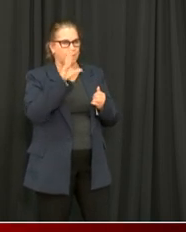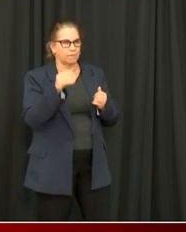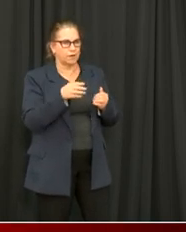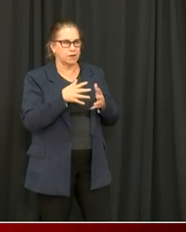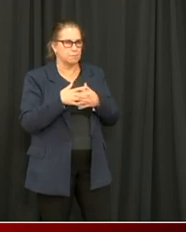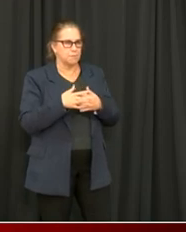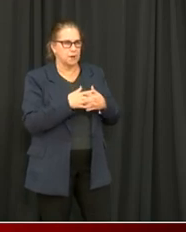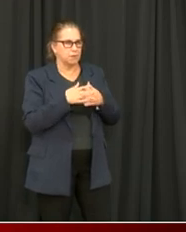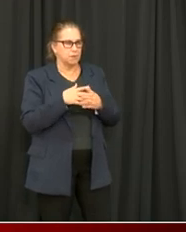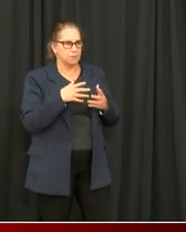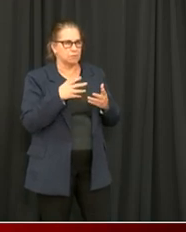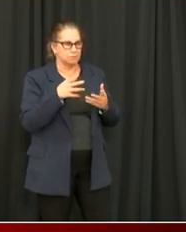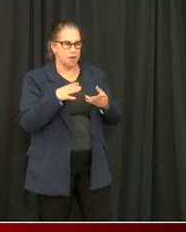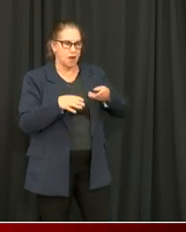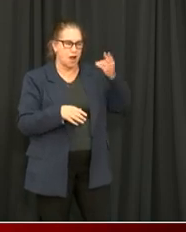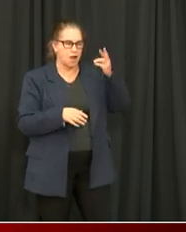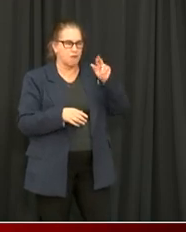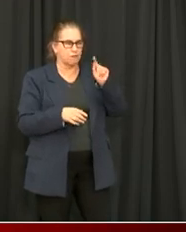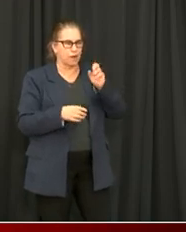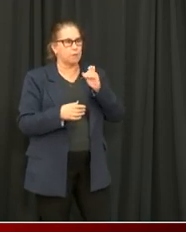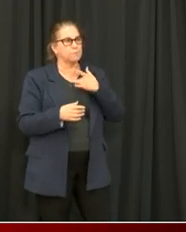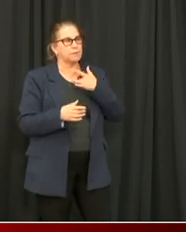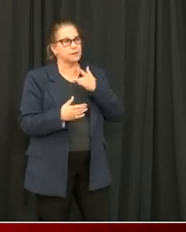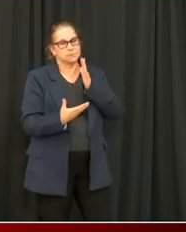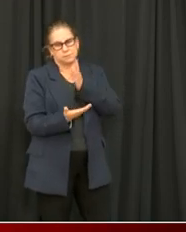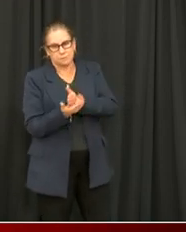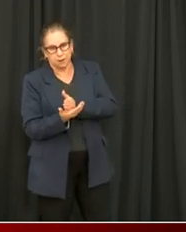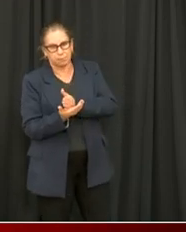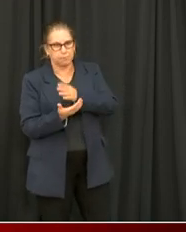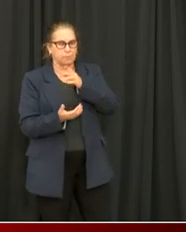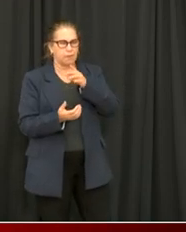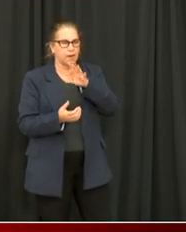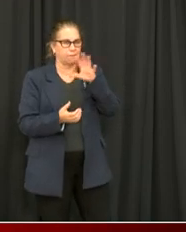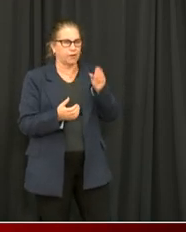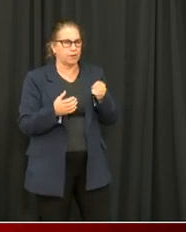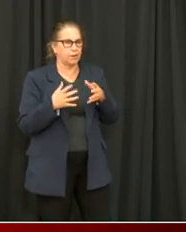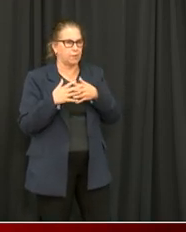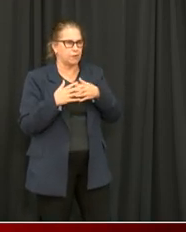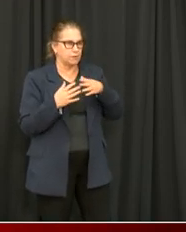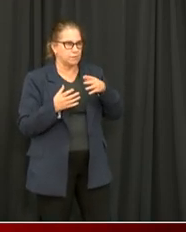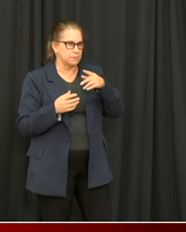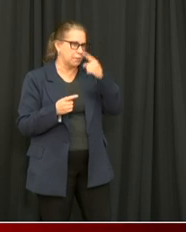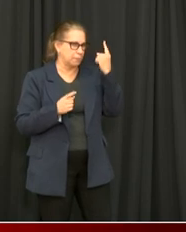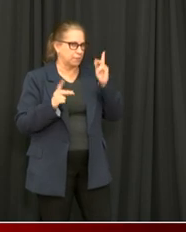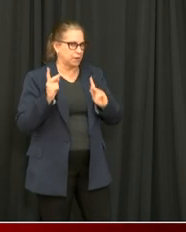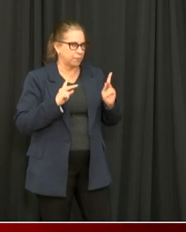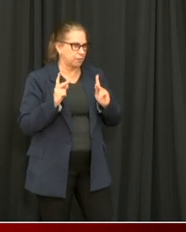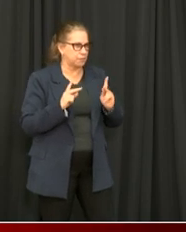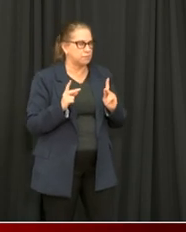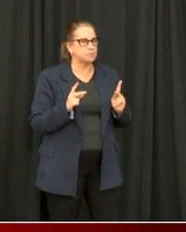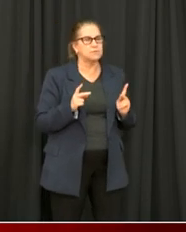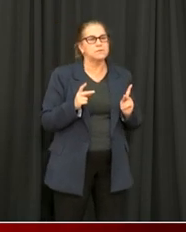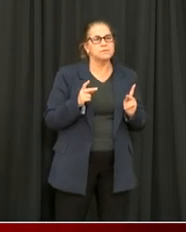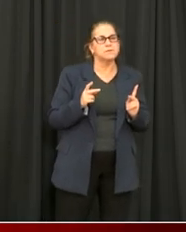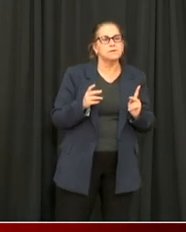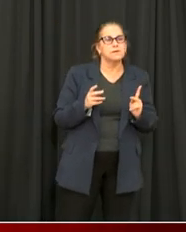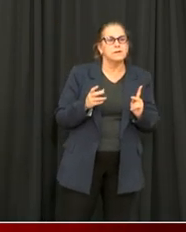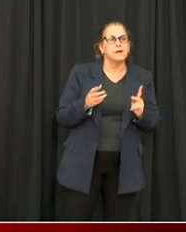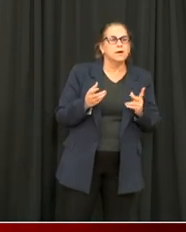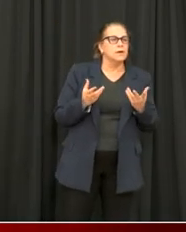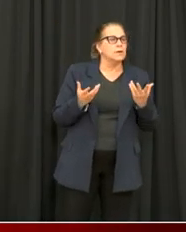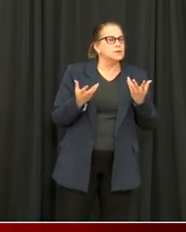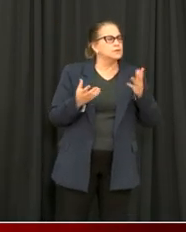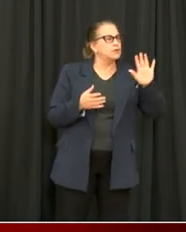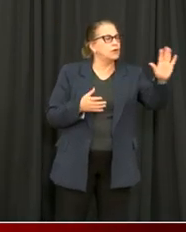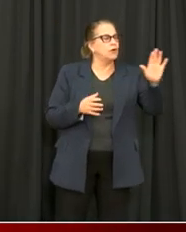their white counterparts, particularly young people, teenagers also. What is your reaction to,